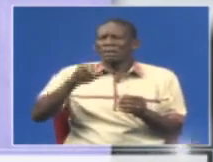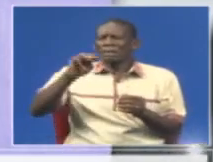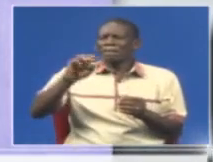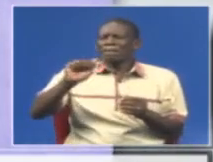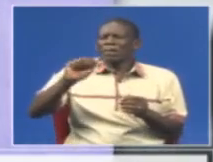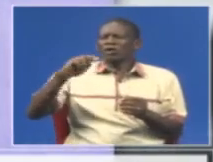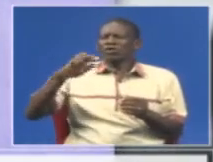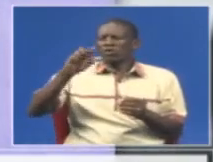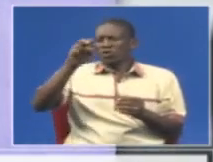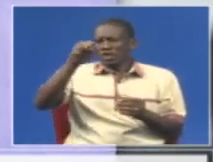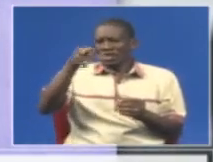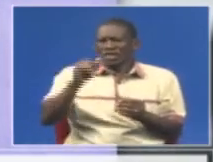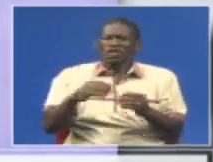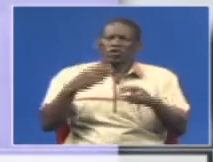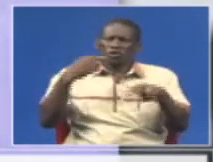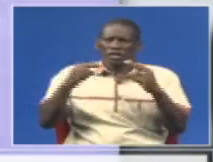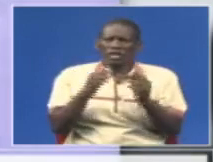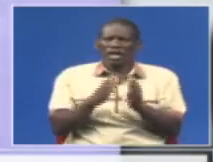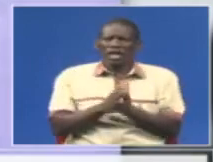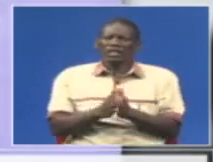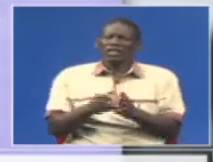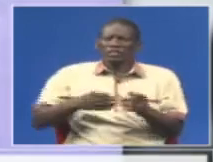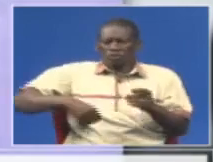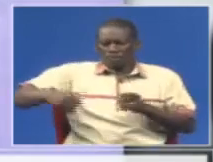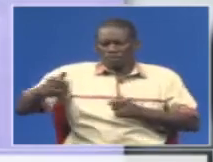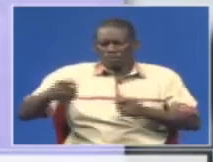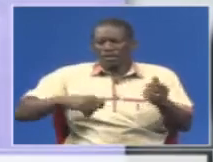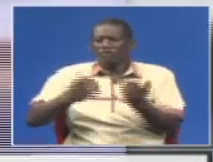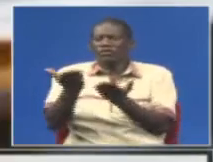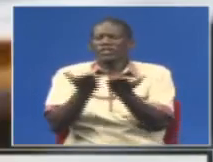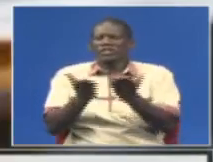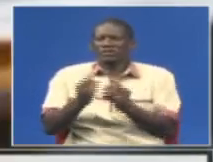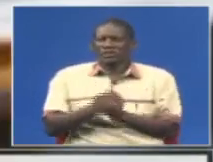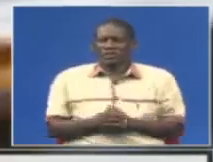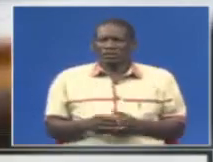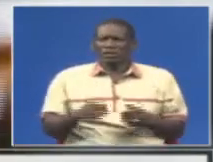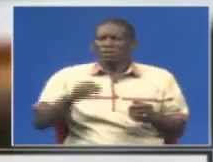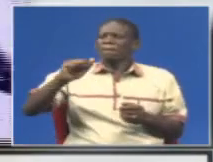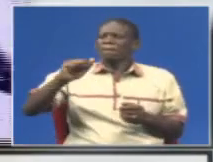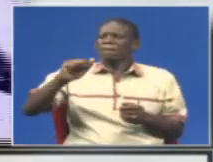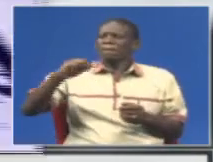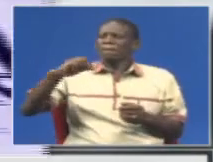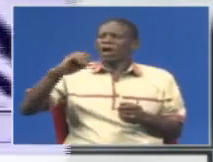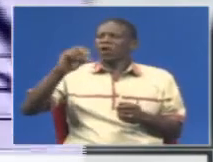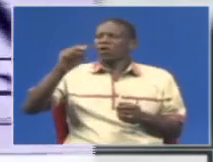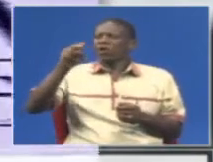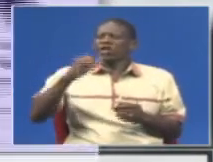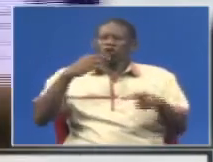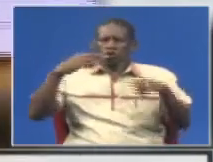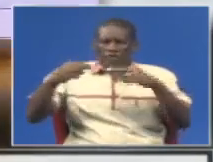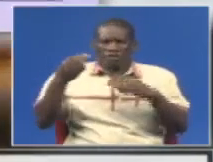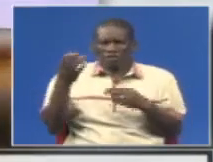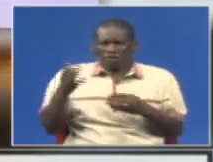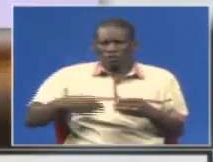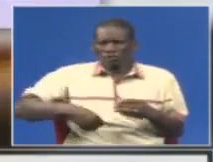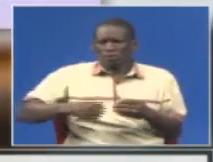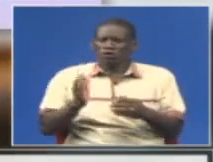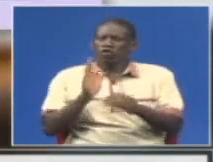Limited, Voi Wildlife Lodge were paid for their services. Magonyi Hotels, which within a year was paid